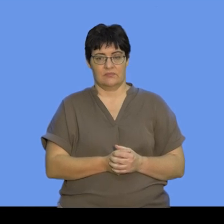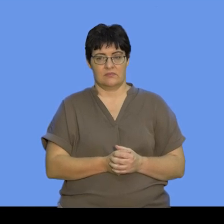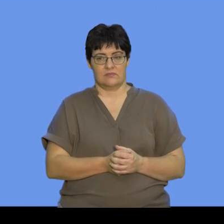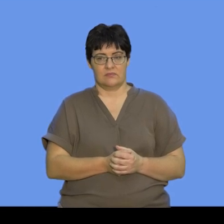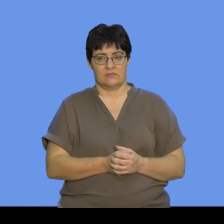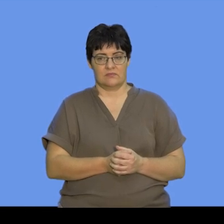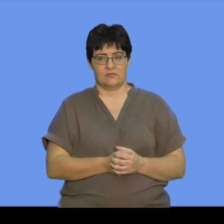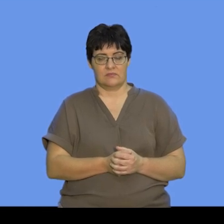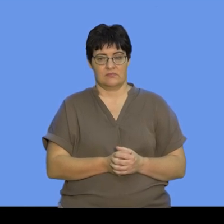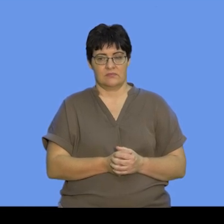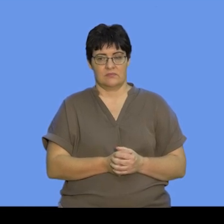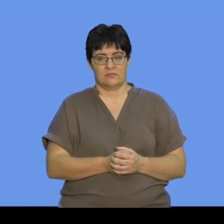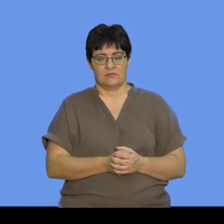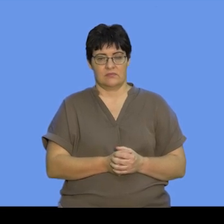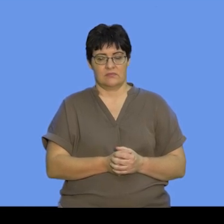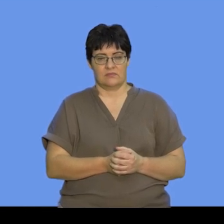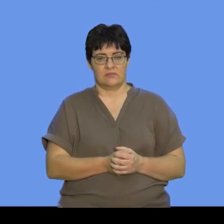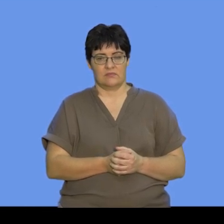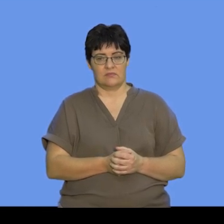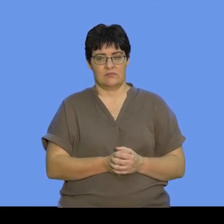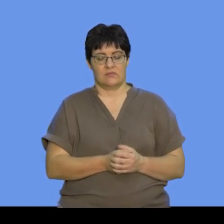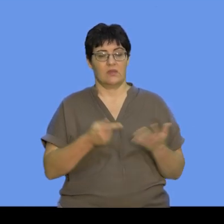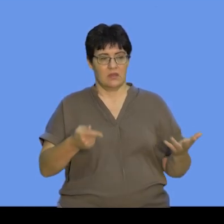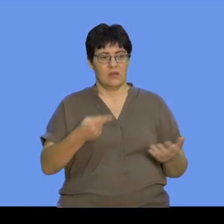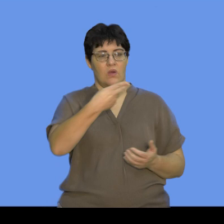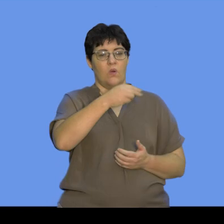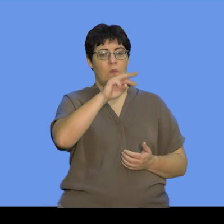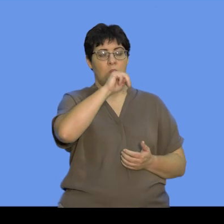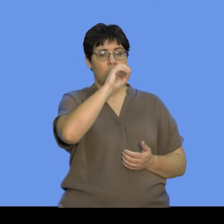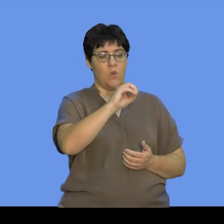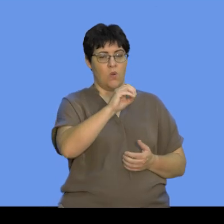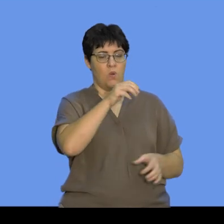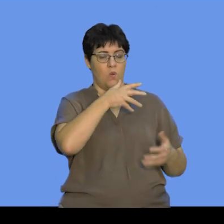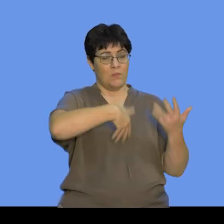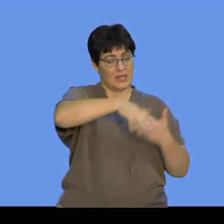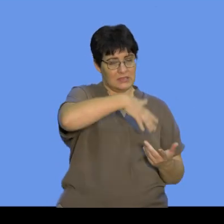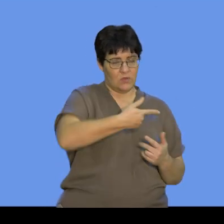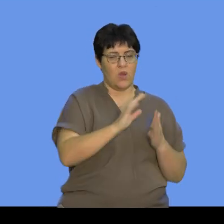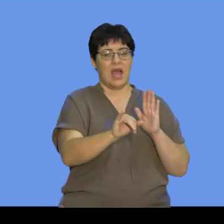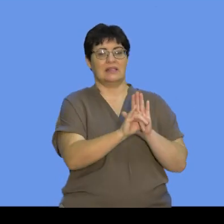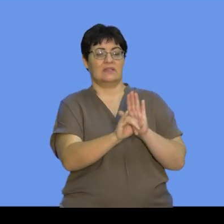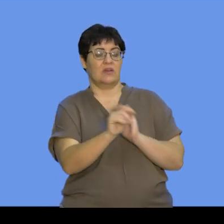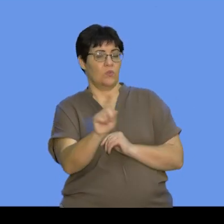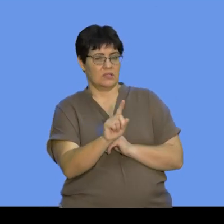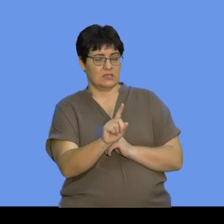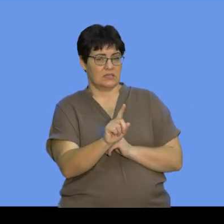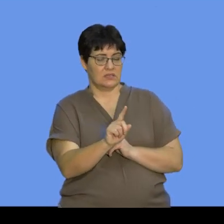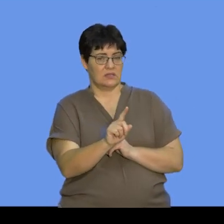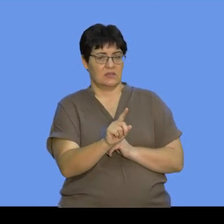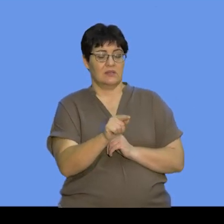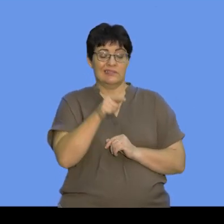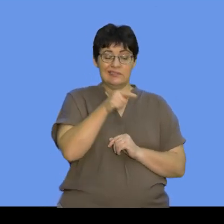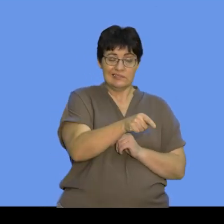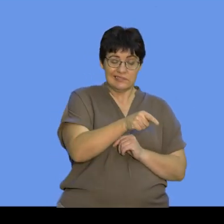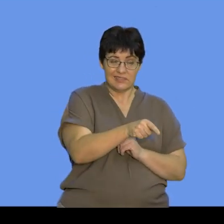way, right? And then in terms of the homogeneous mixture, we have identified that what stands out about a homogeneous mixture is that